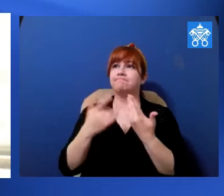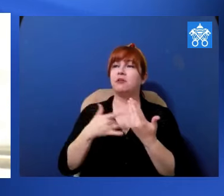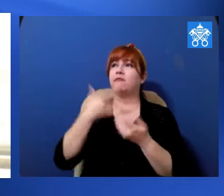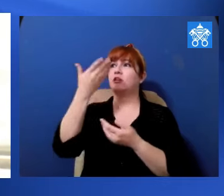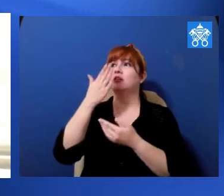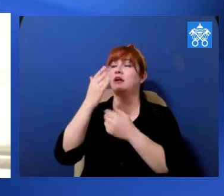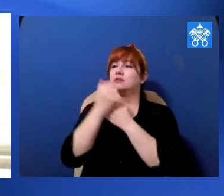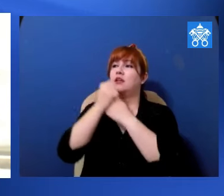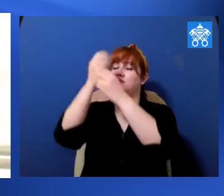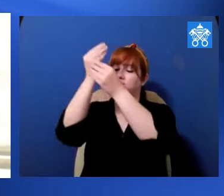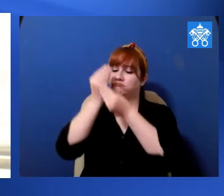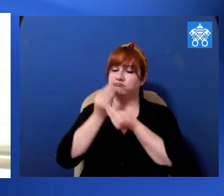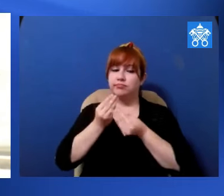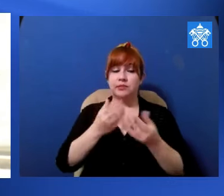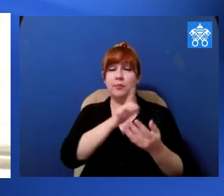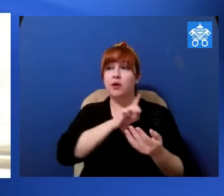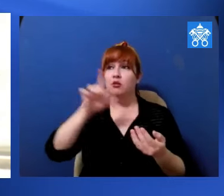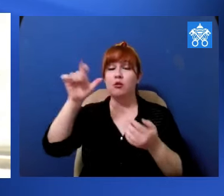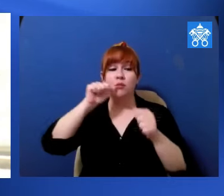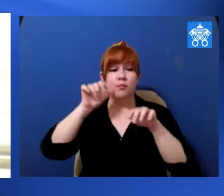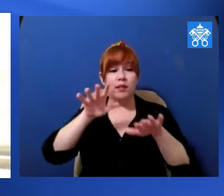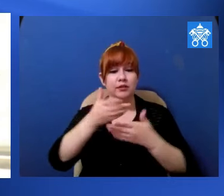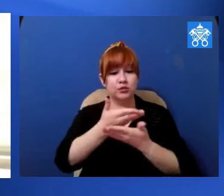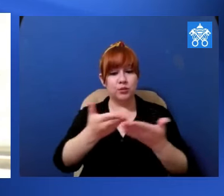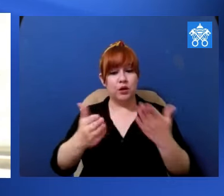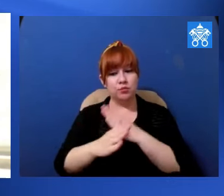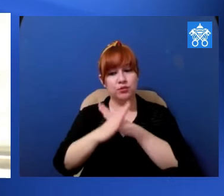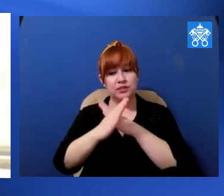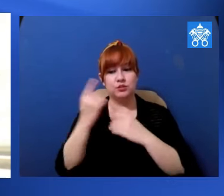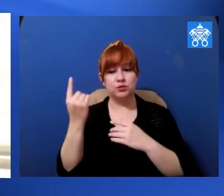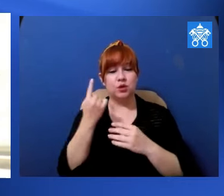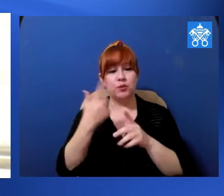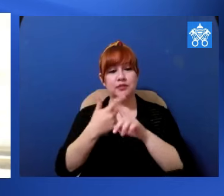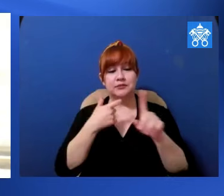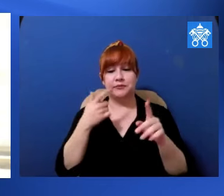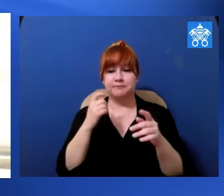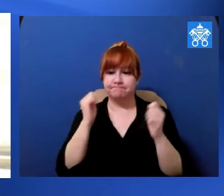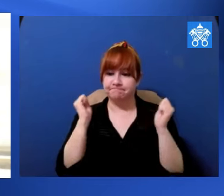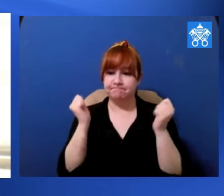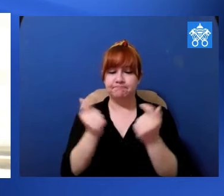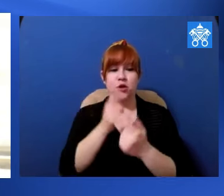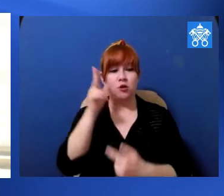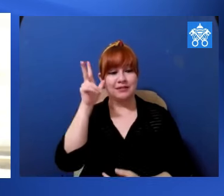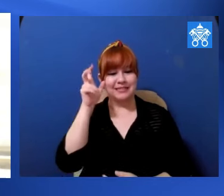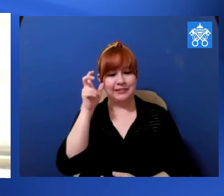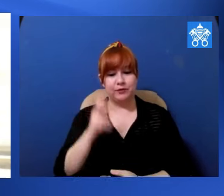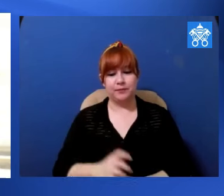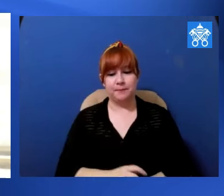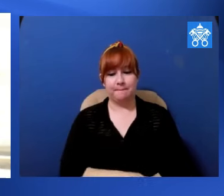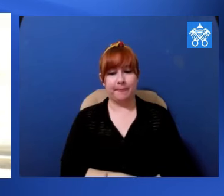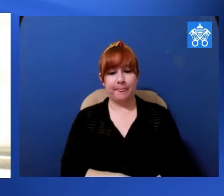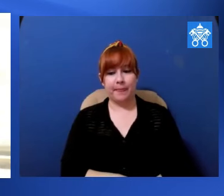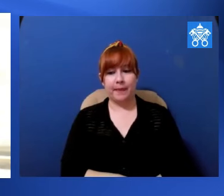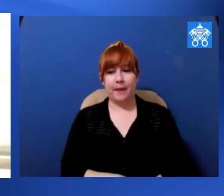grasp God's love in the concrete situations of our lives. May the Lord bless you all and protect you always from all